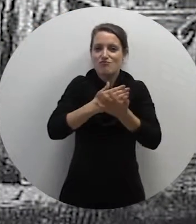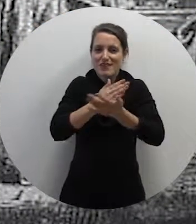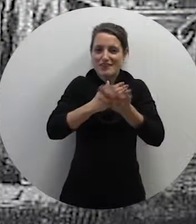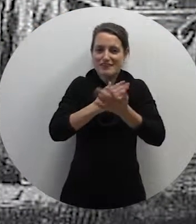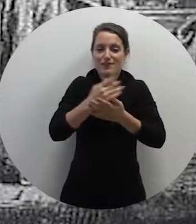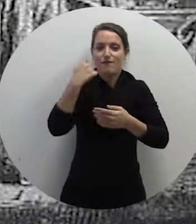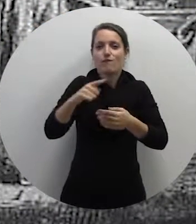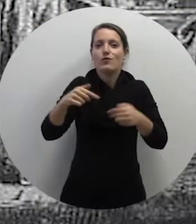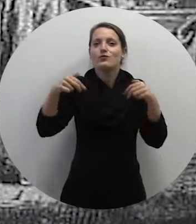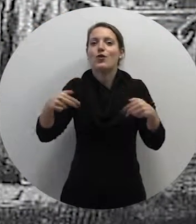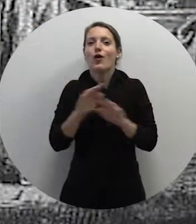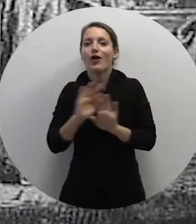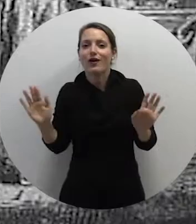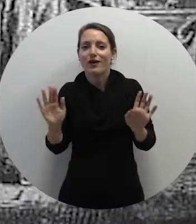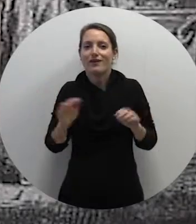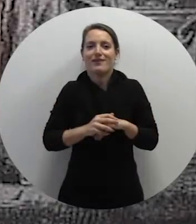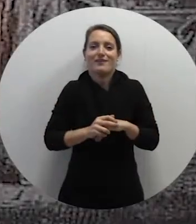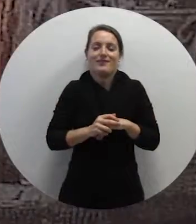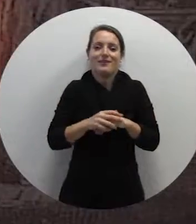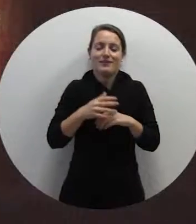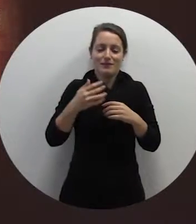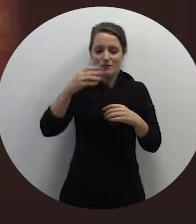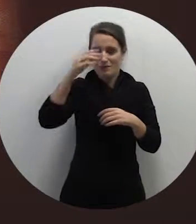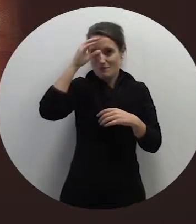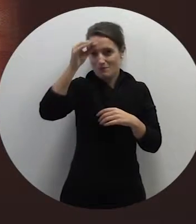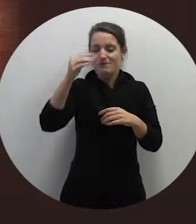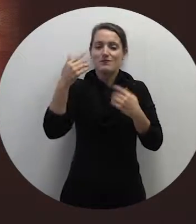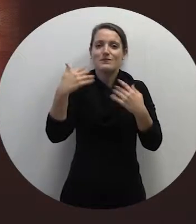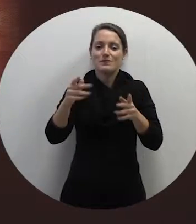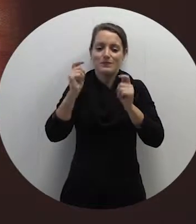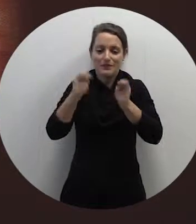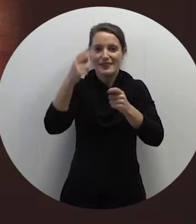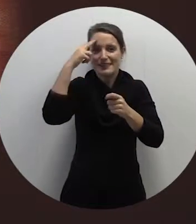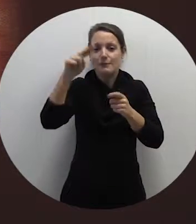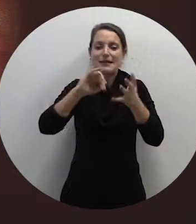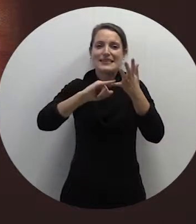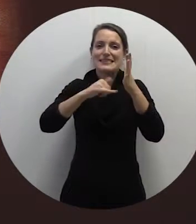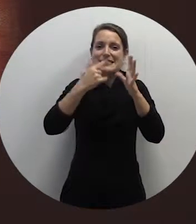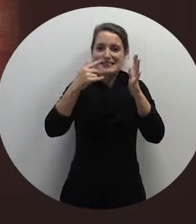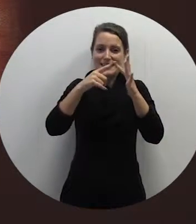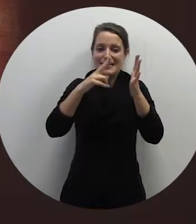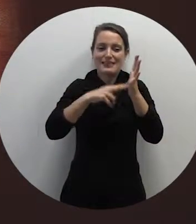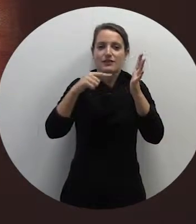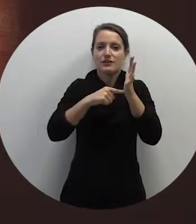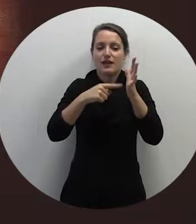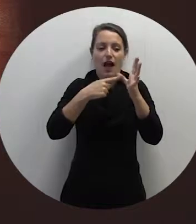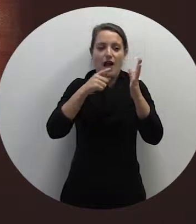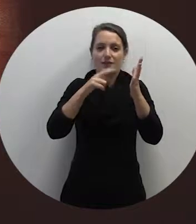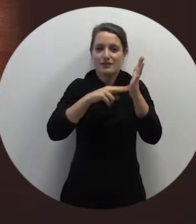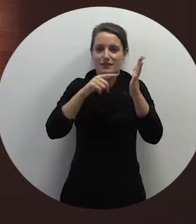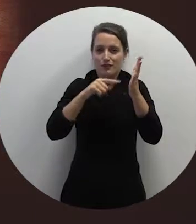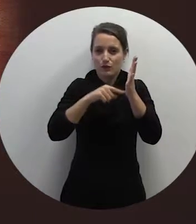dogs. The Grandmaster named the villa Saint Antoine, after the patron saint Anthony